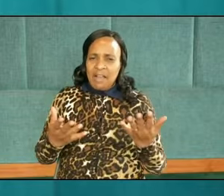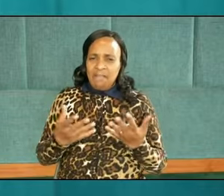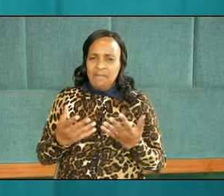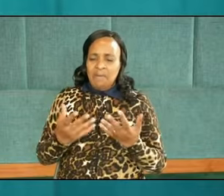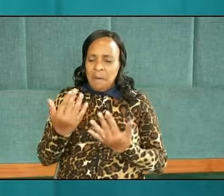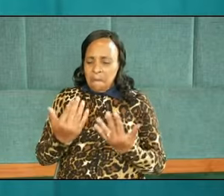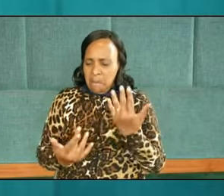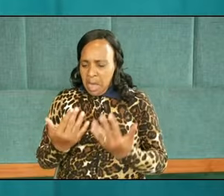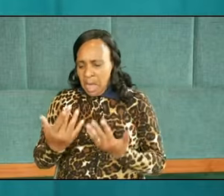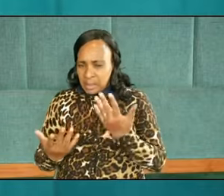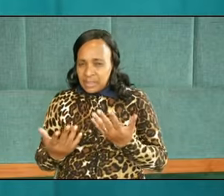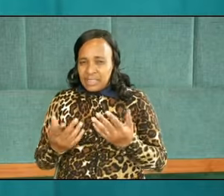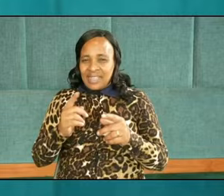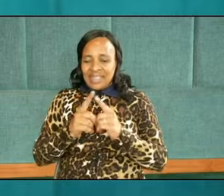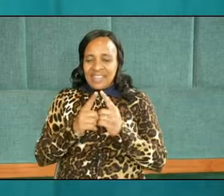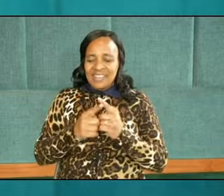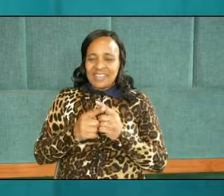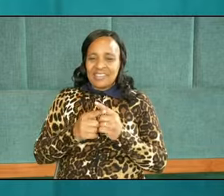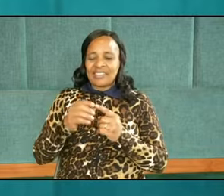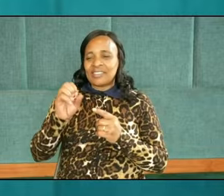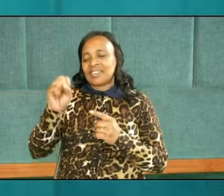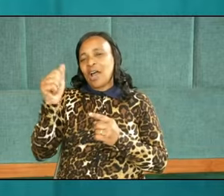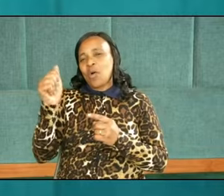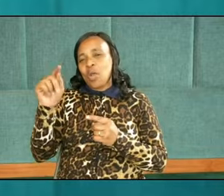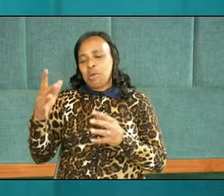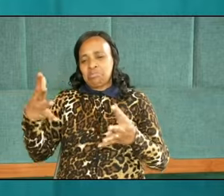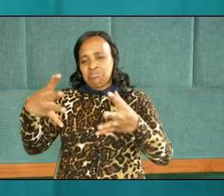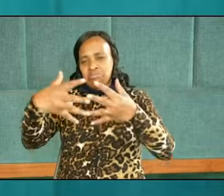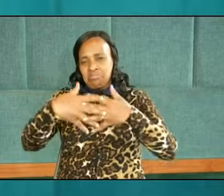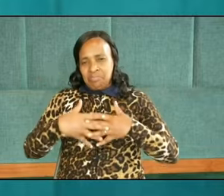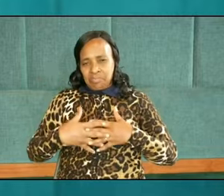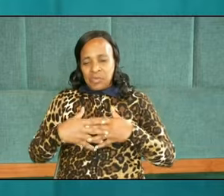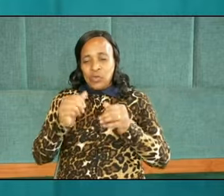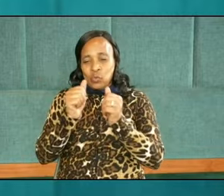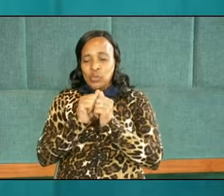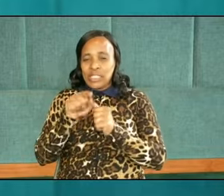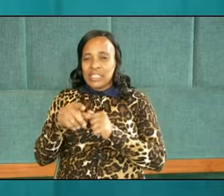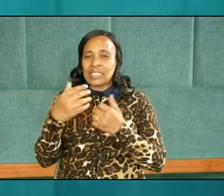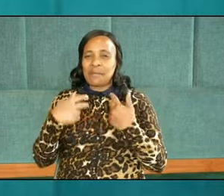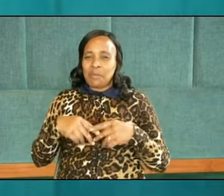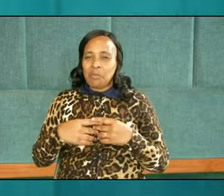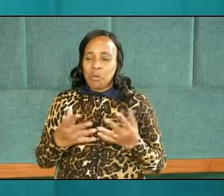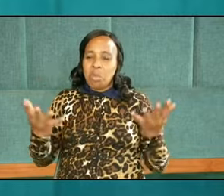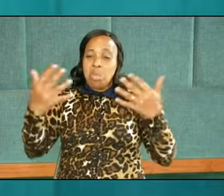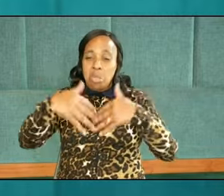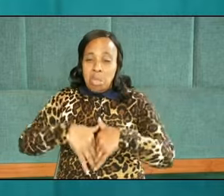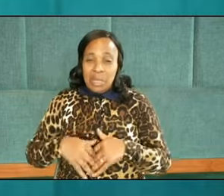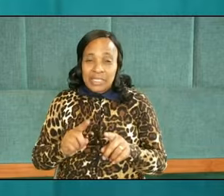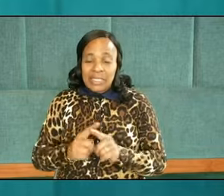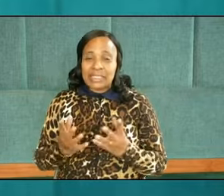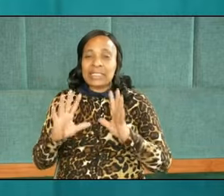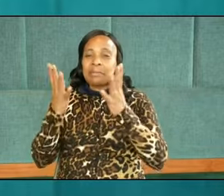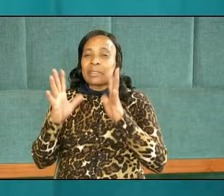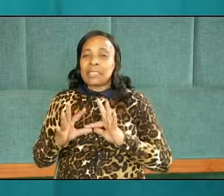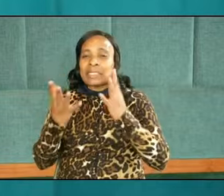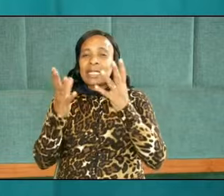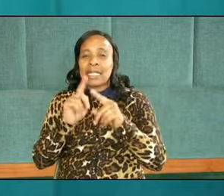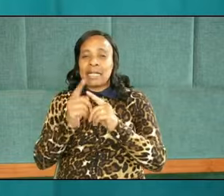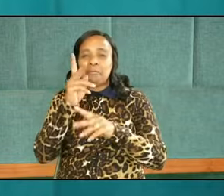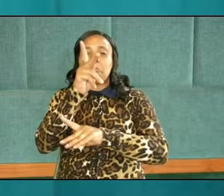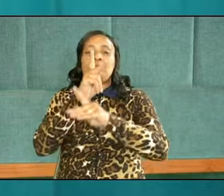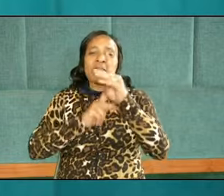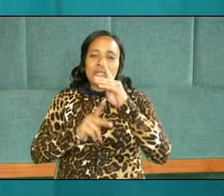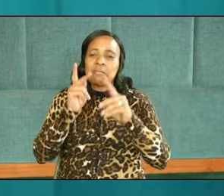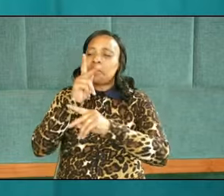band. Then Saul would be enjoined to these people and would begin to celebrate and even prophesy. So he would